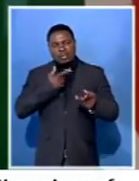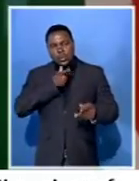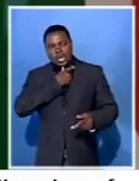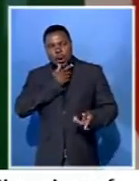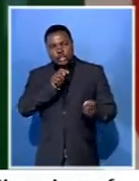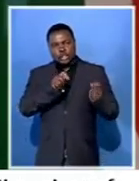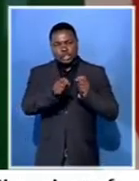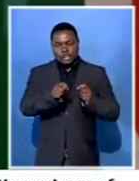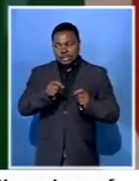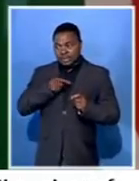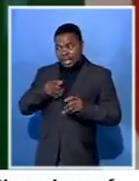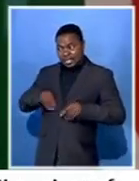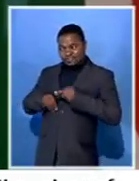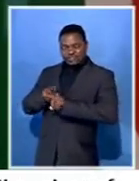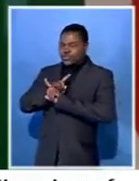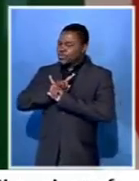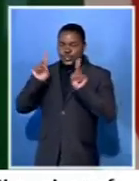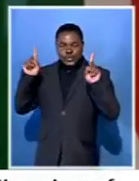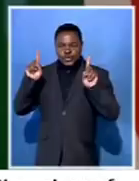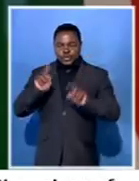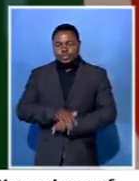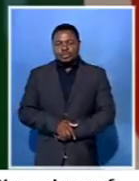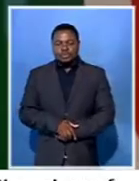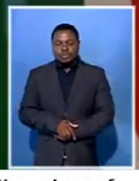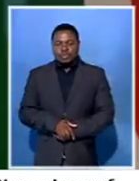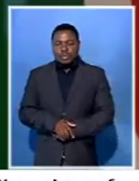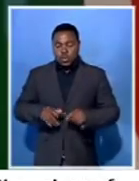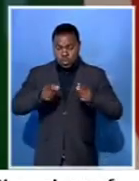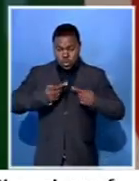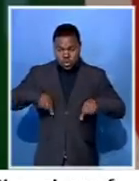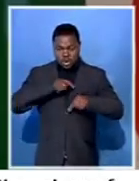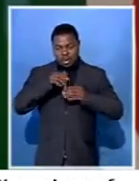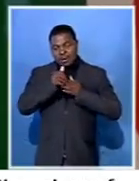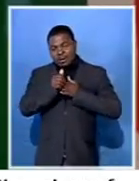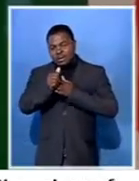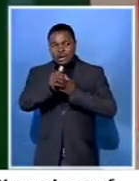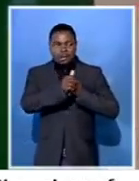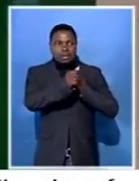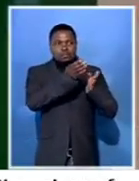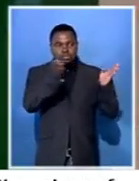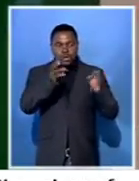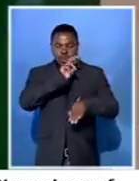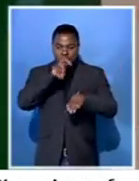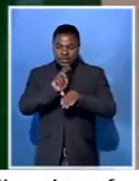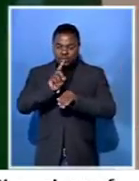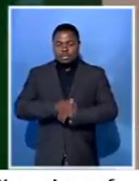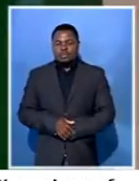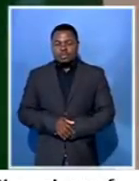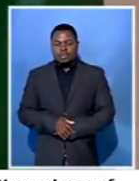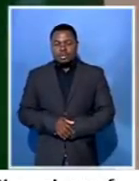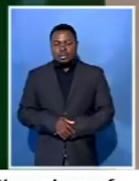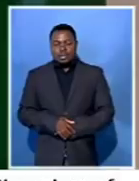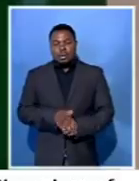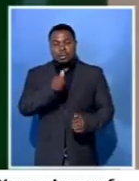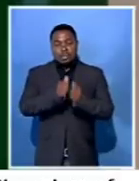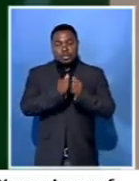change is not the way to go. As leaders, let us follow the example